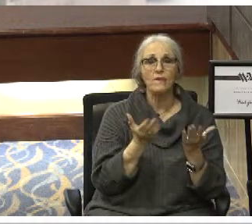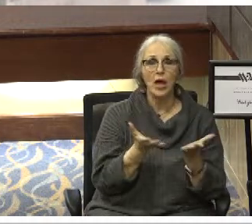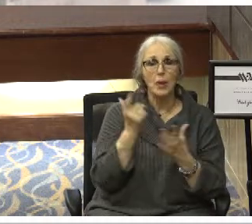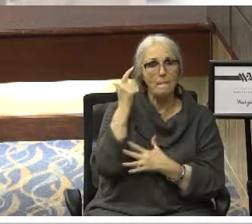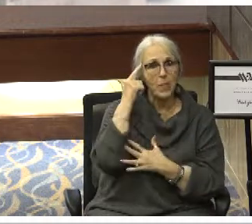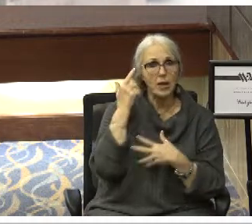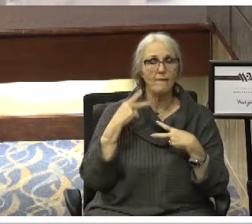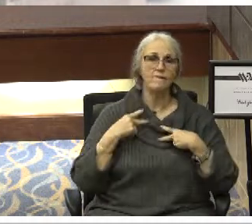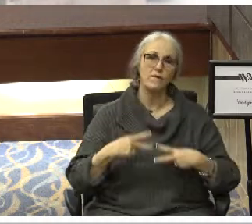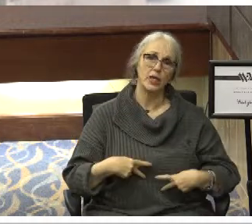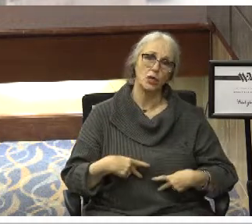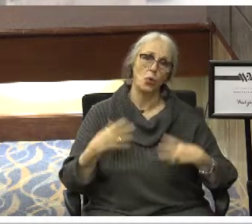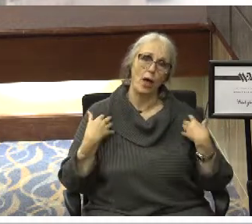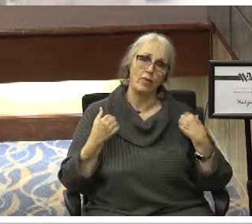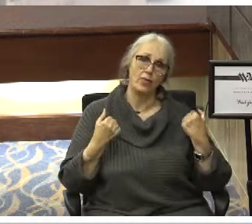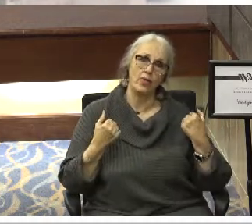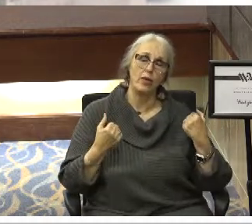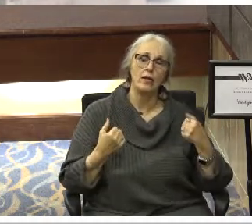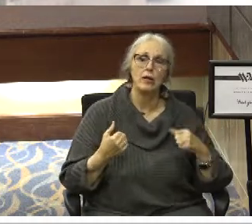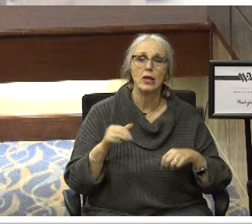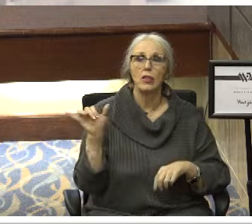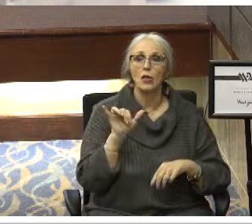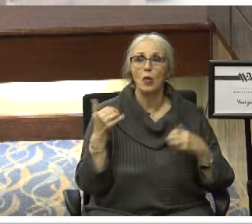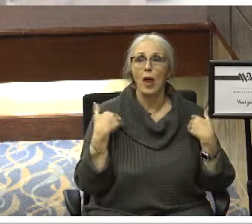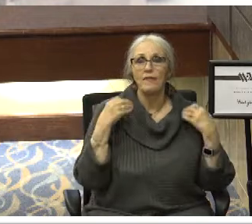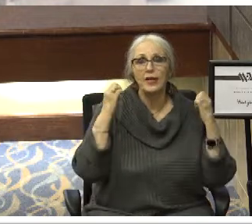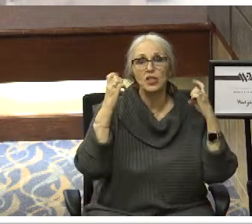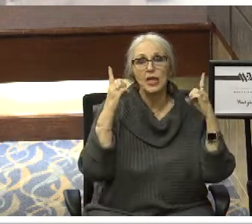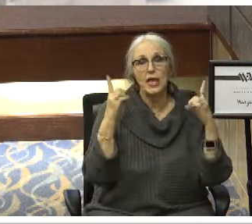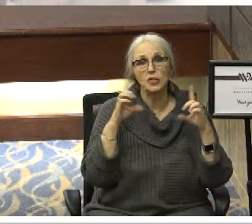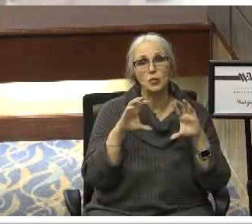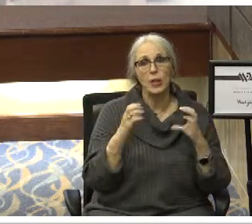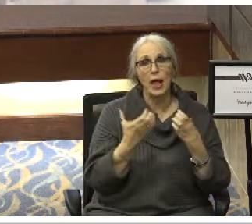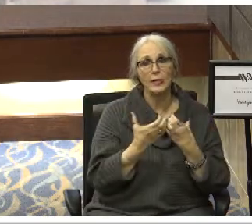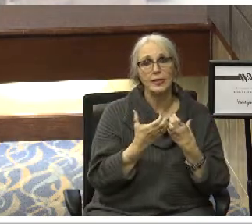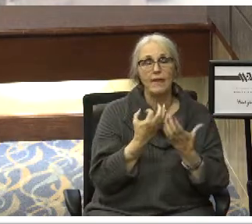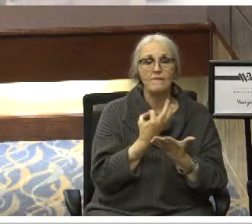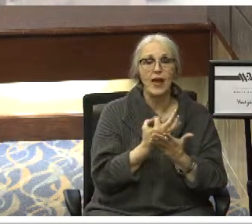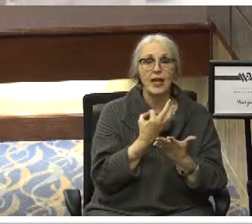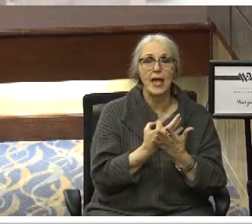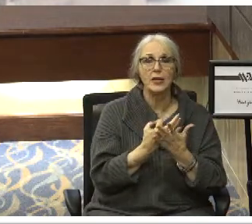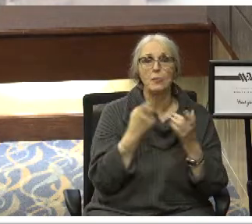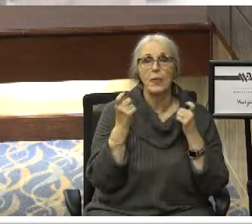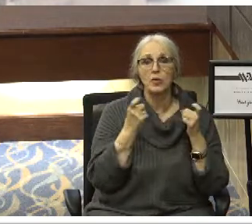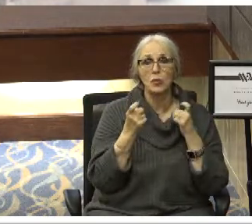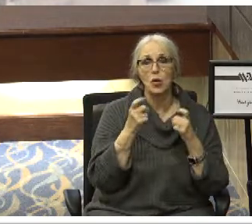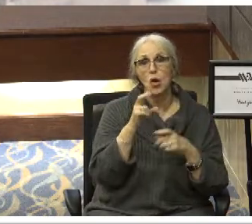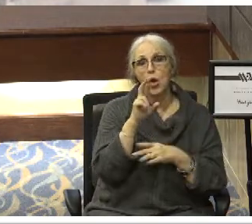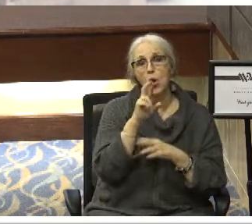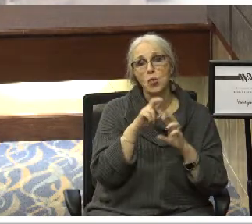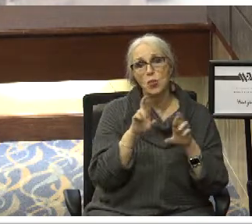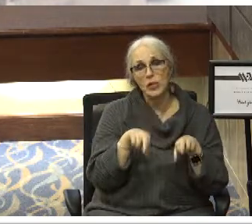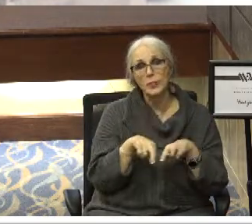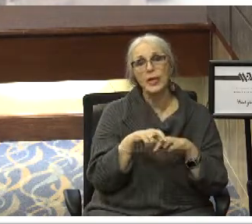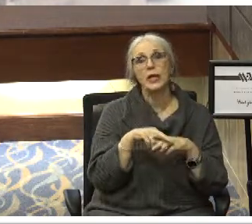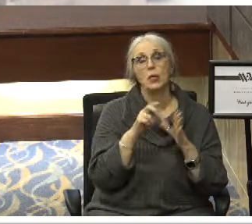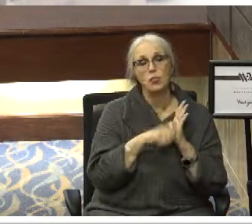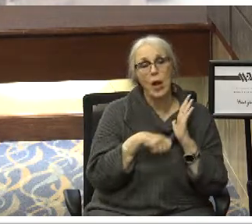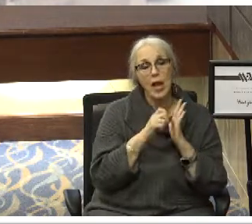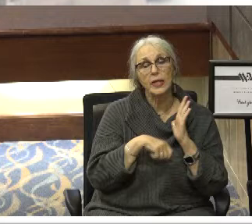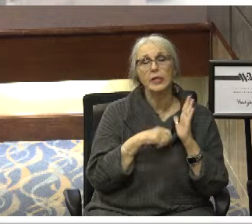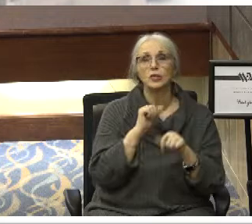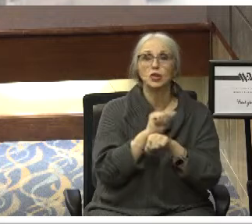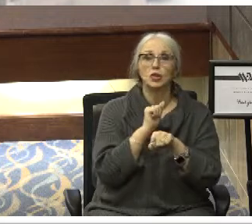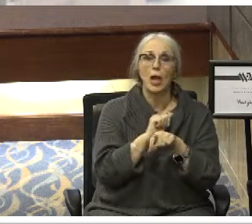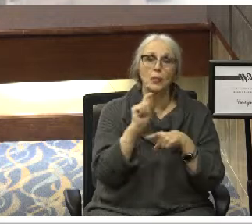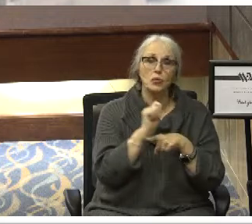and physical health. They also have educational classes, financial management, resume writing, job training, male